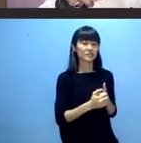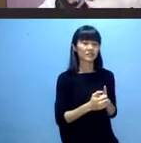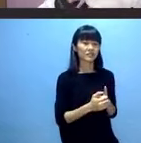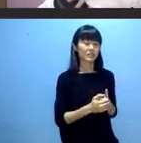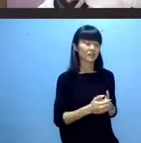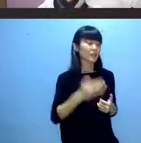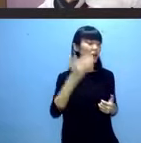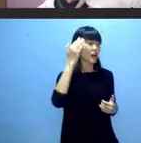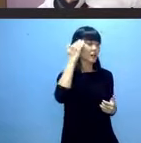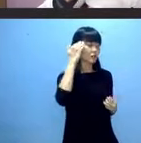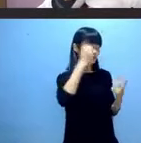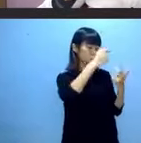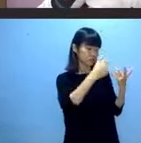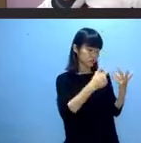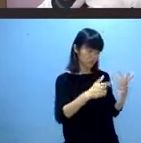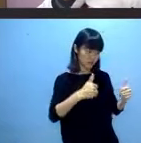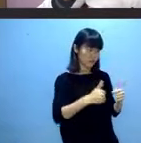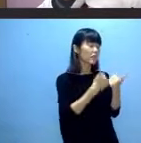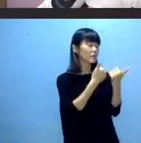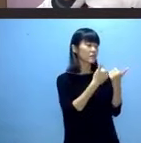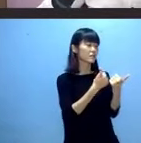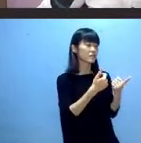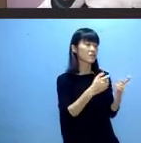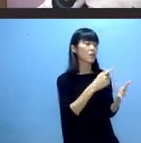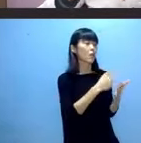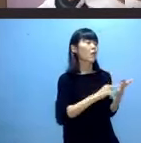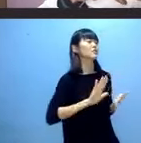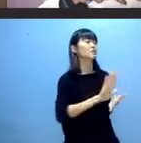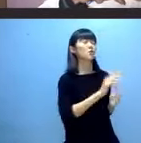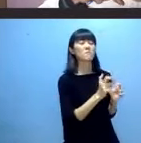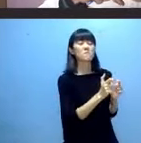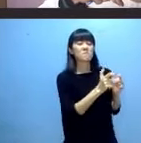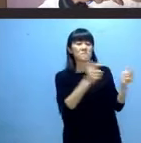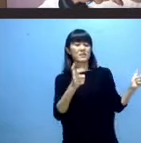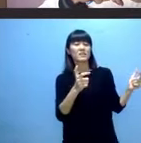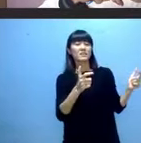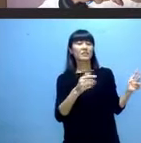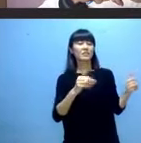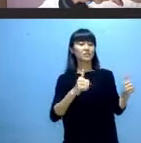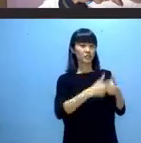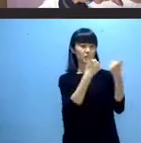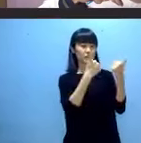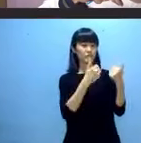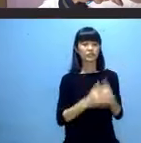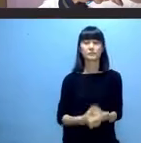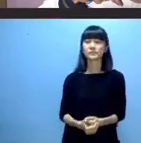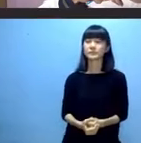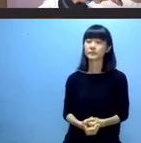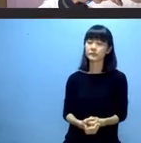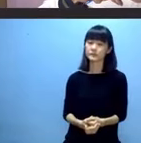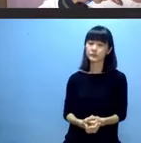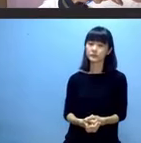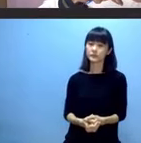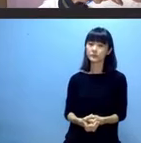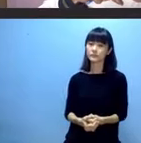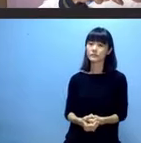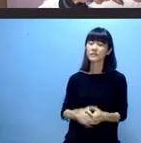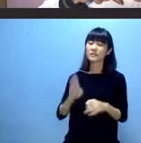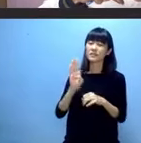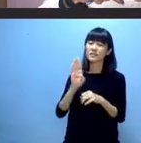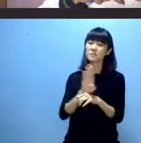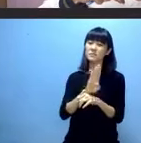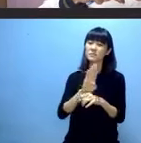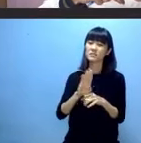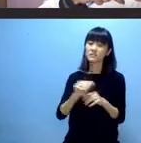challenges, but what were your greatest challenges in the last few months? Business survivability